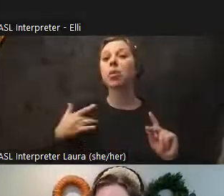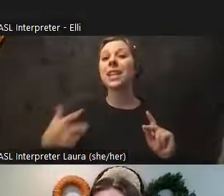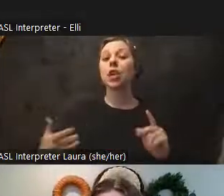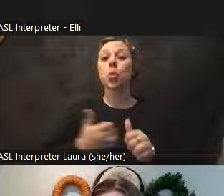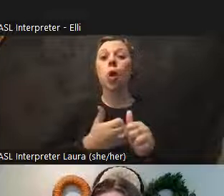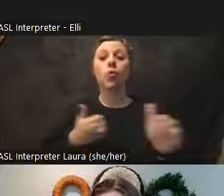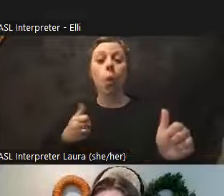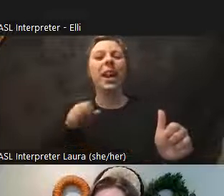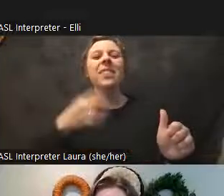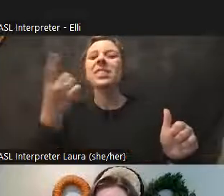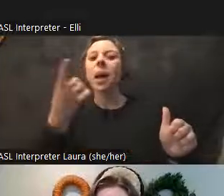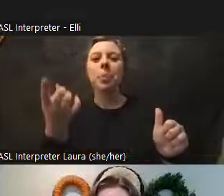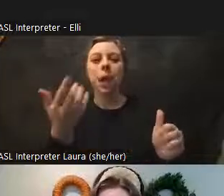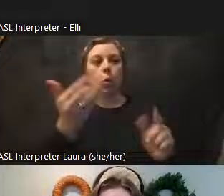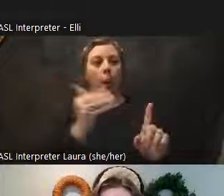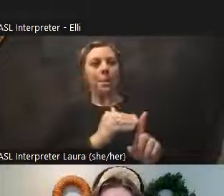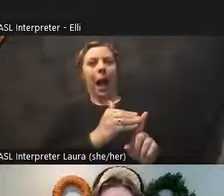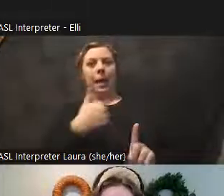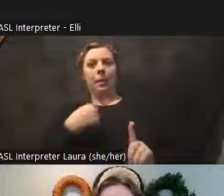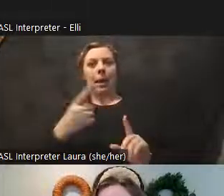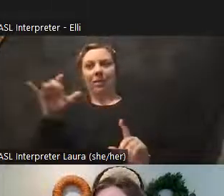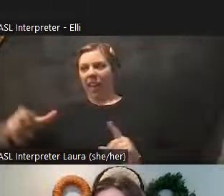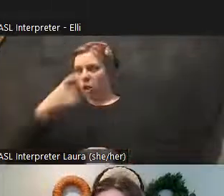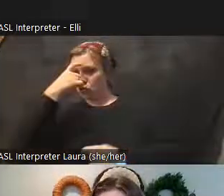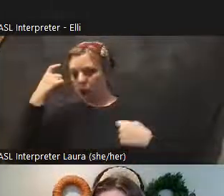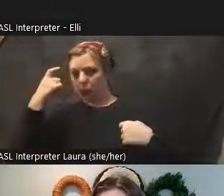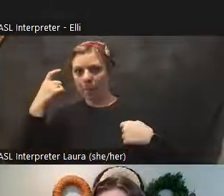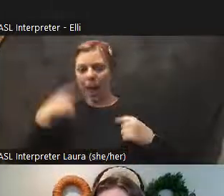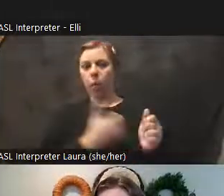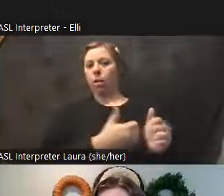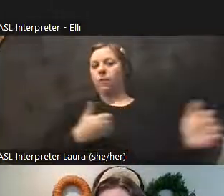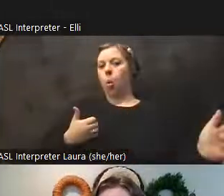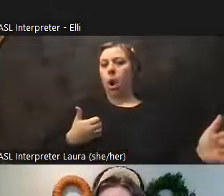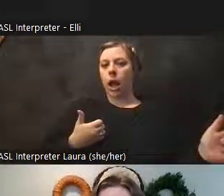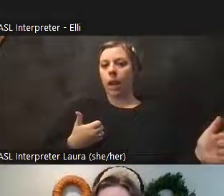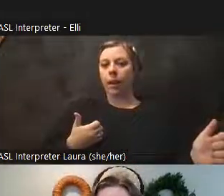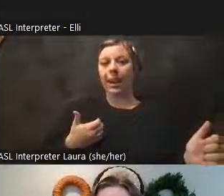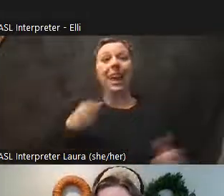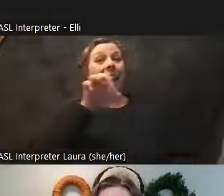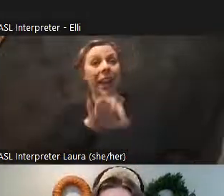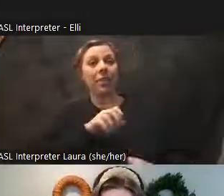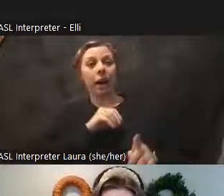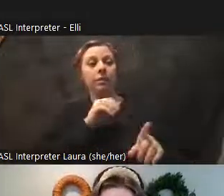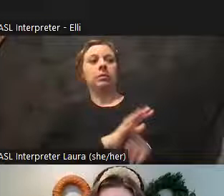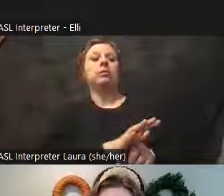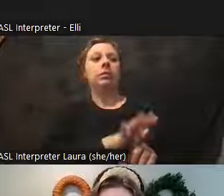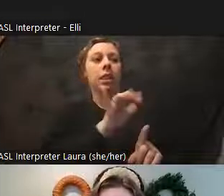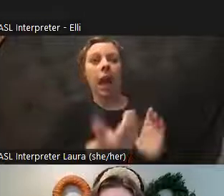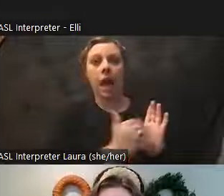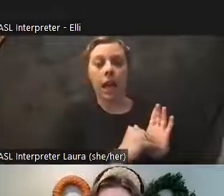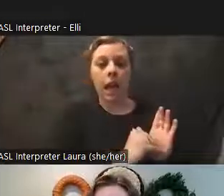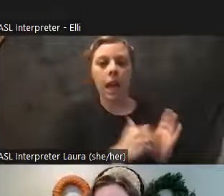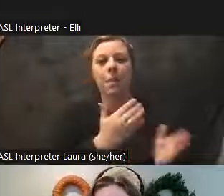trauma-related reminders, they might experience negative thoughts or feelings